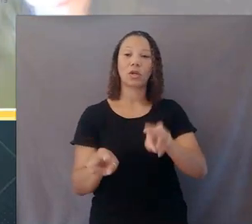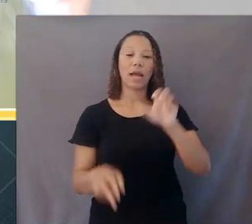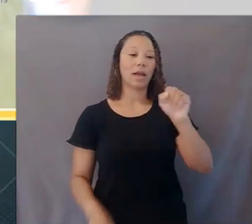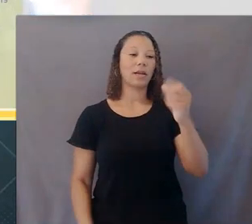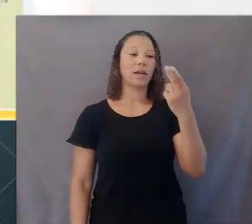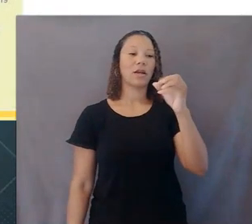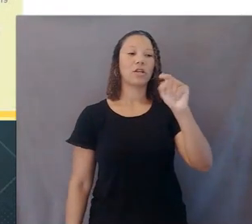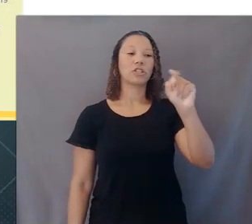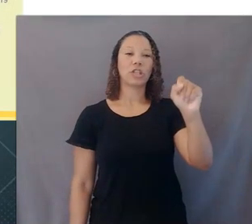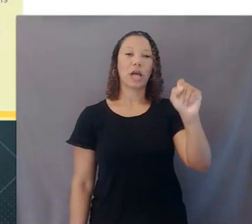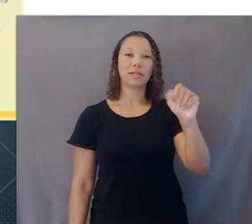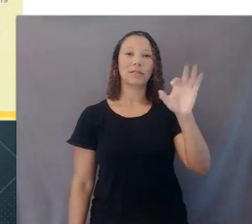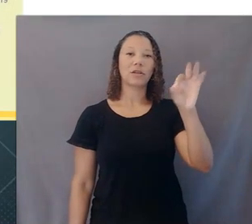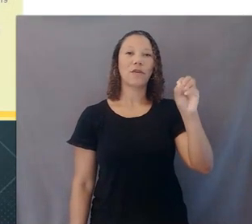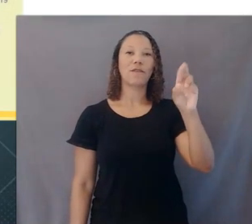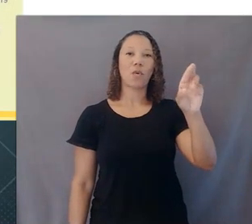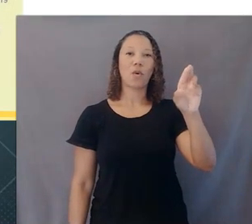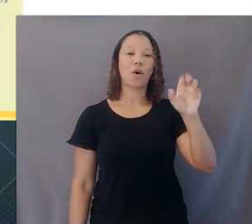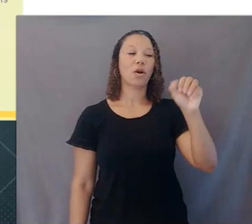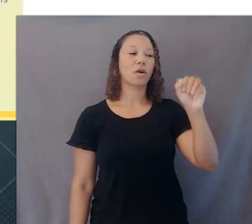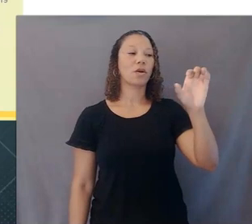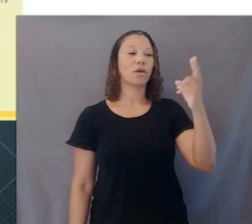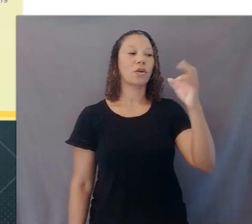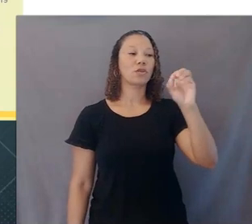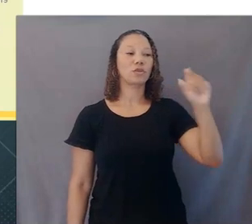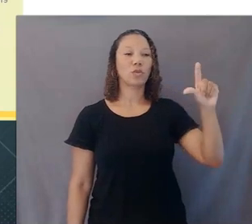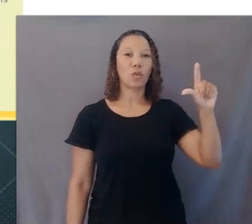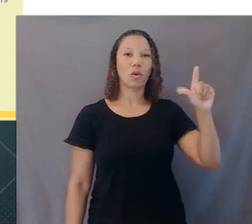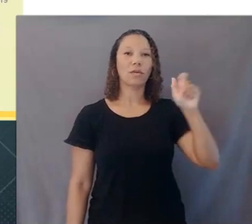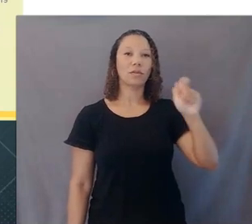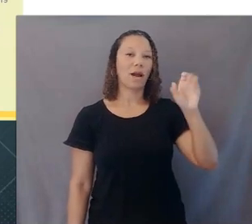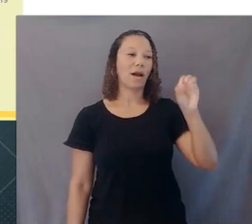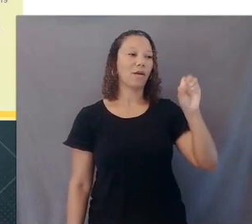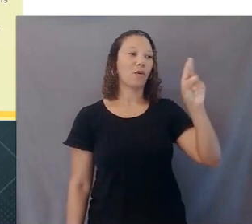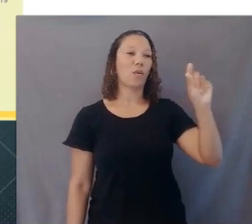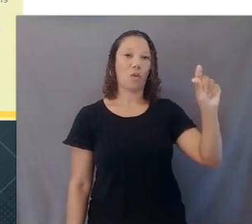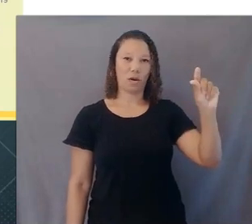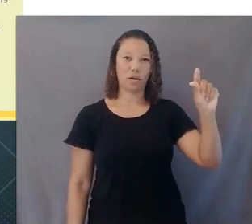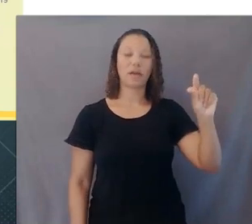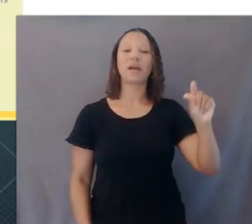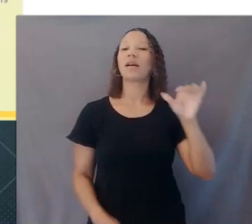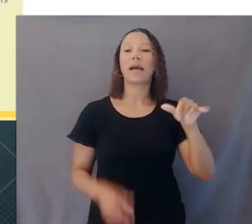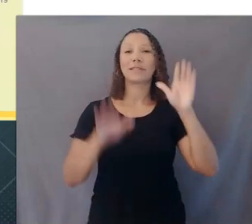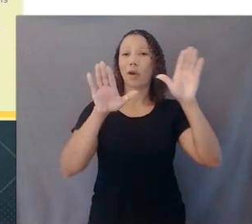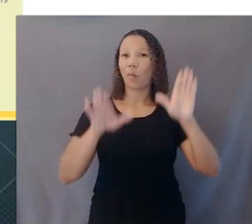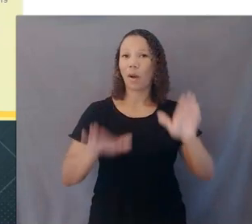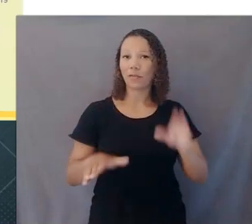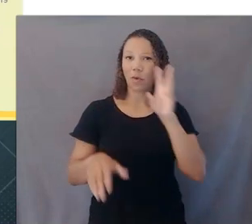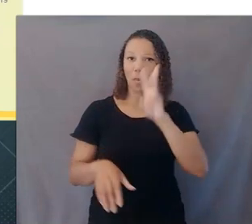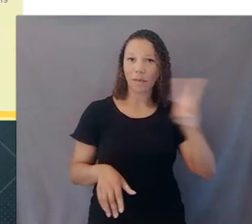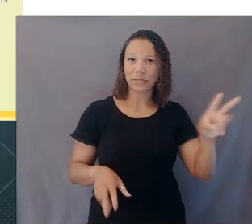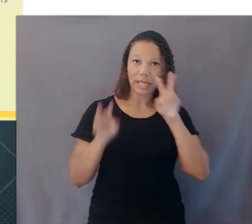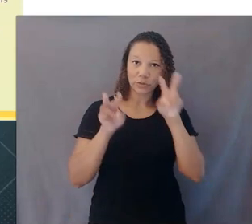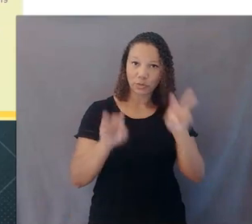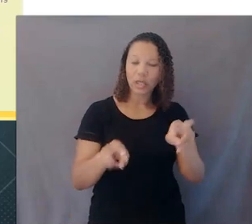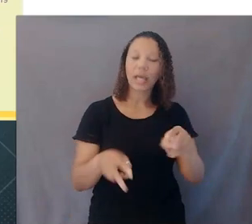shotsforschool.org, which is a great resource for all California school immunization requirement questions, including what immunizations are